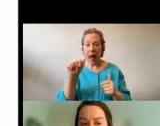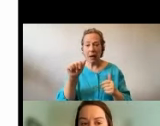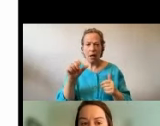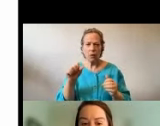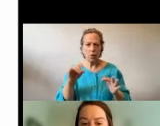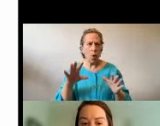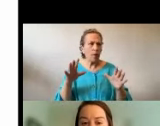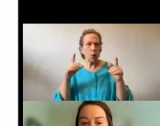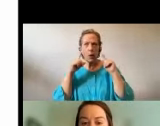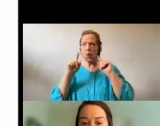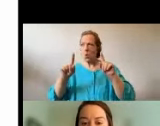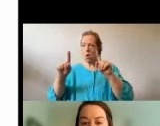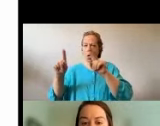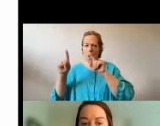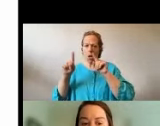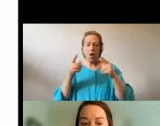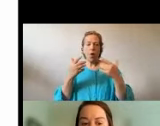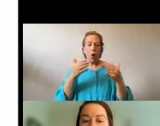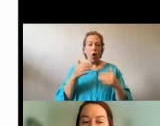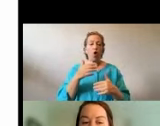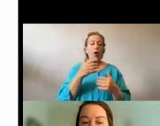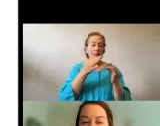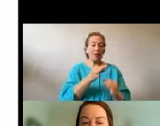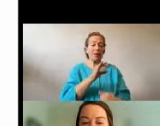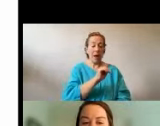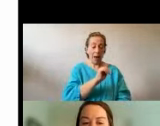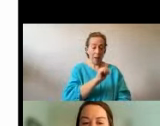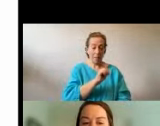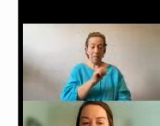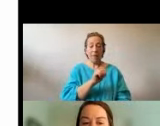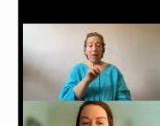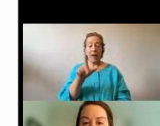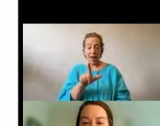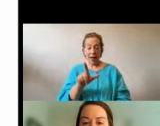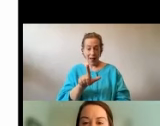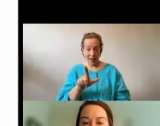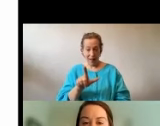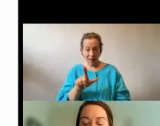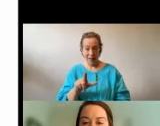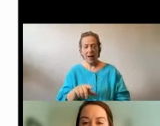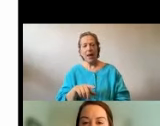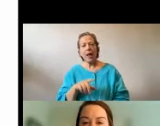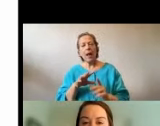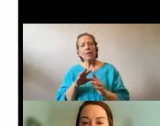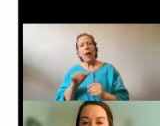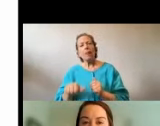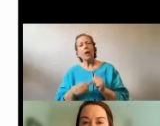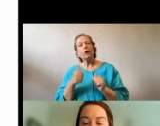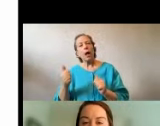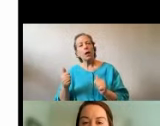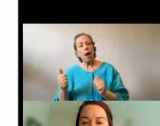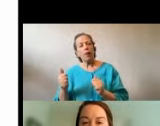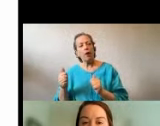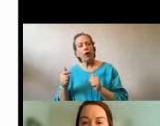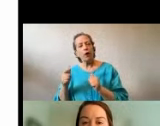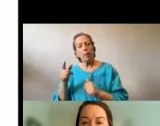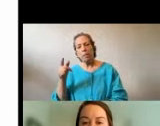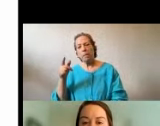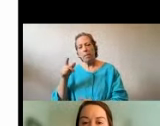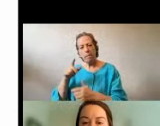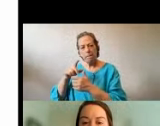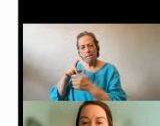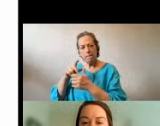We've identified the M and the L, the medical partners, the legal partners, but there's this other partner that plays a critical